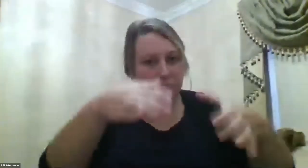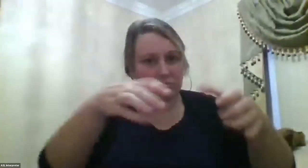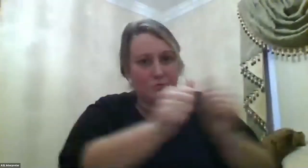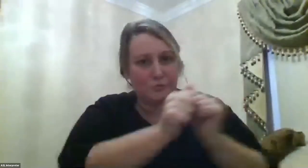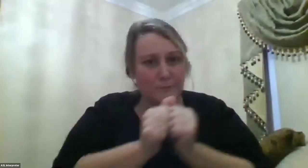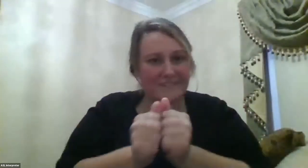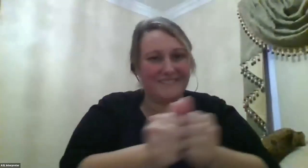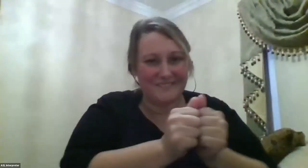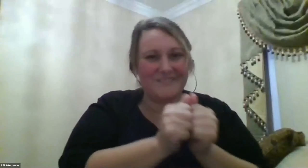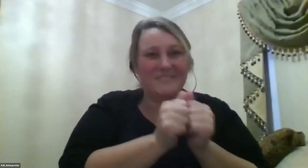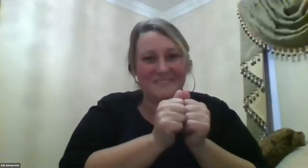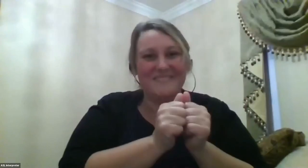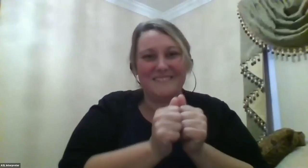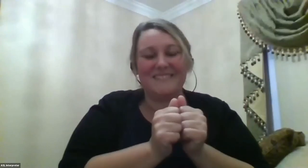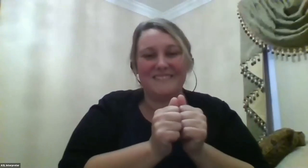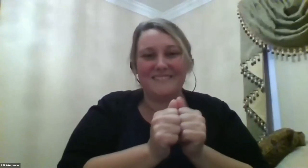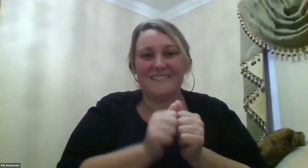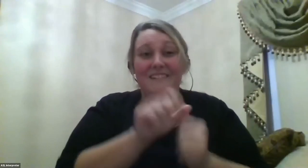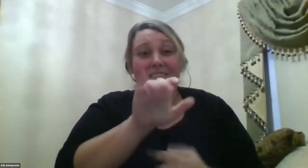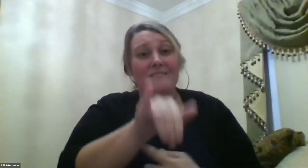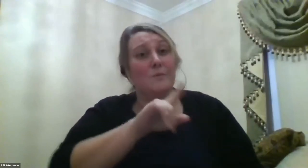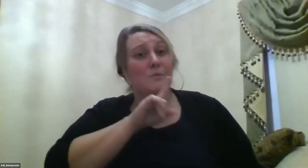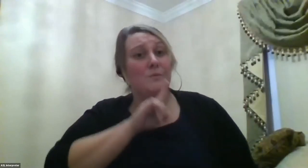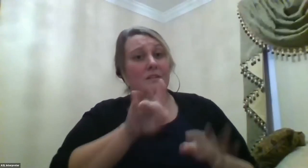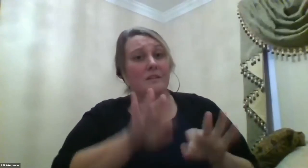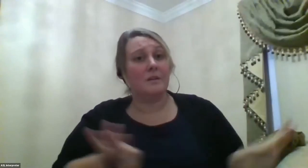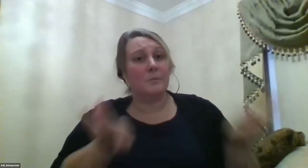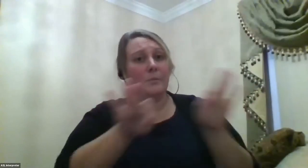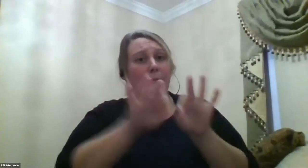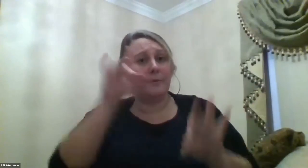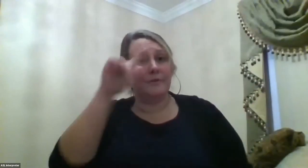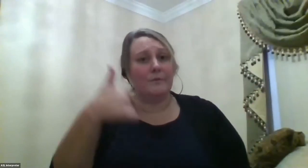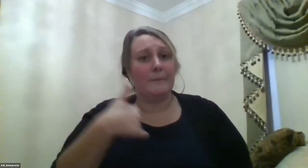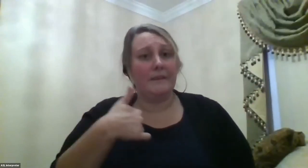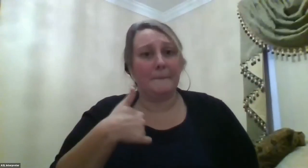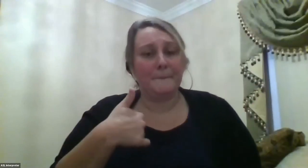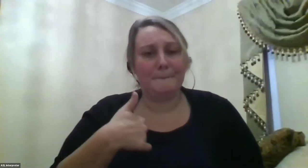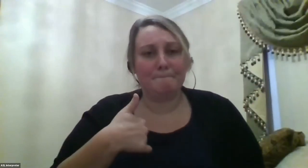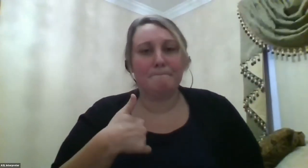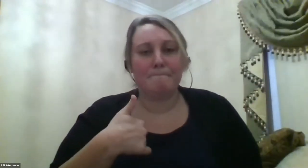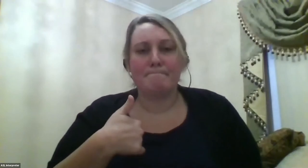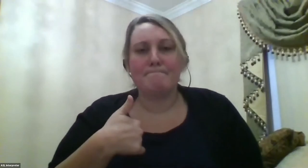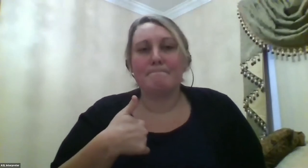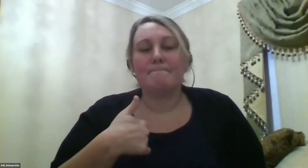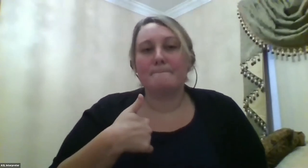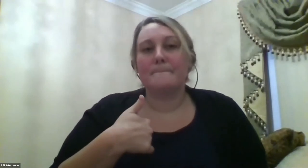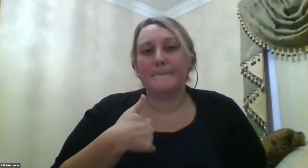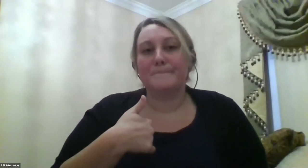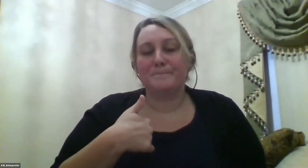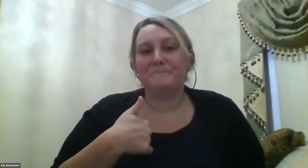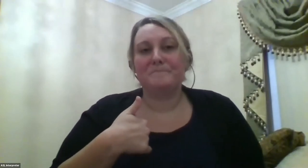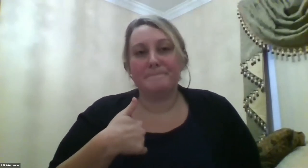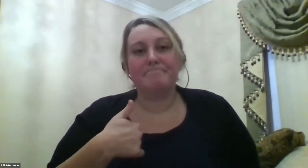was really, was really important to me, but I think that, um, and, and I think a lot of that, what you see there is also like the